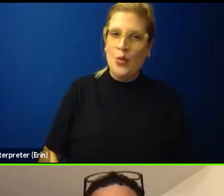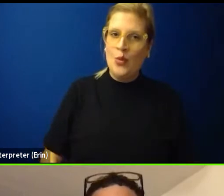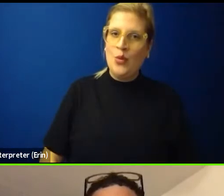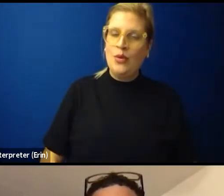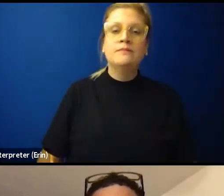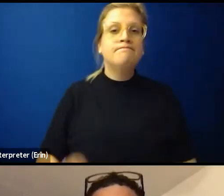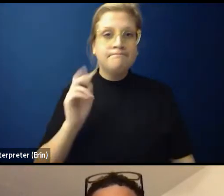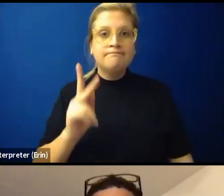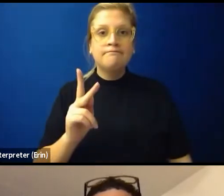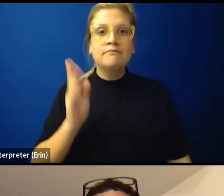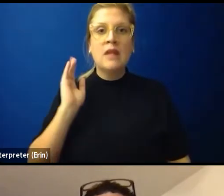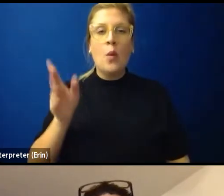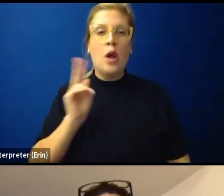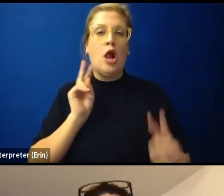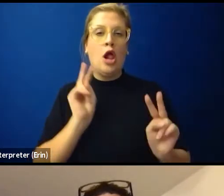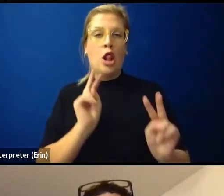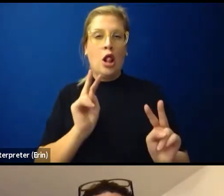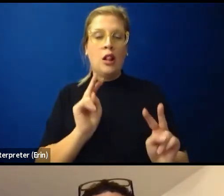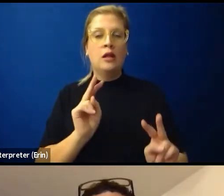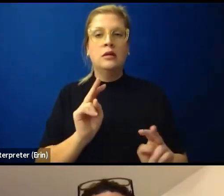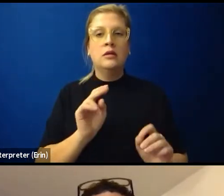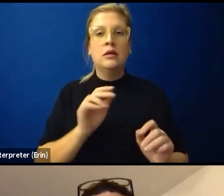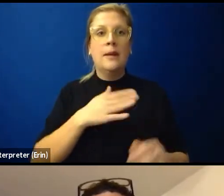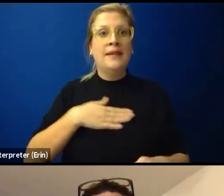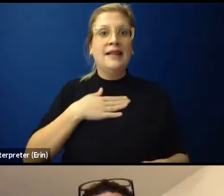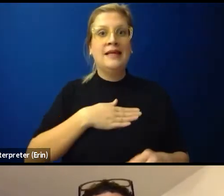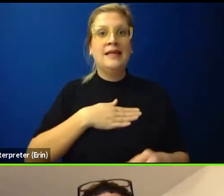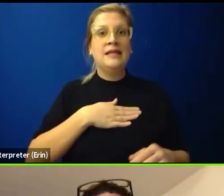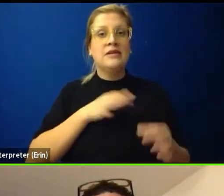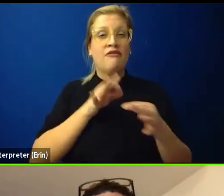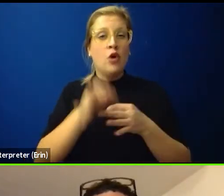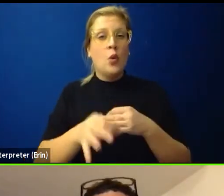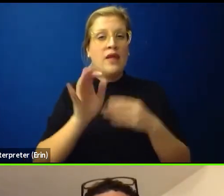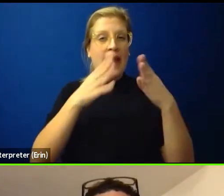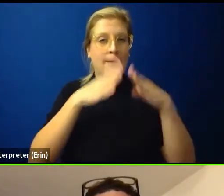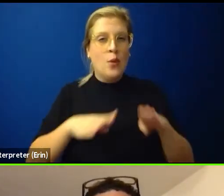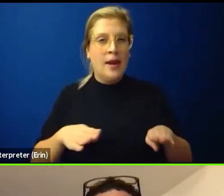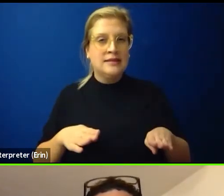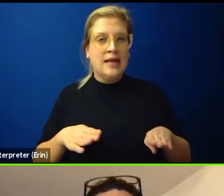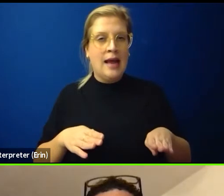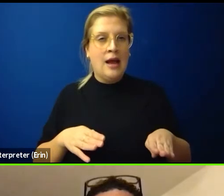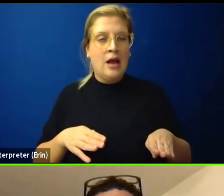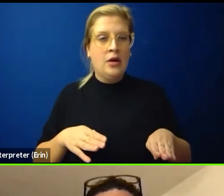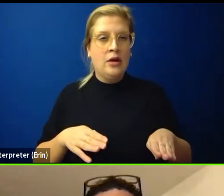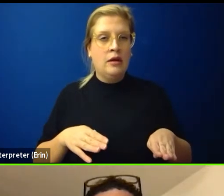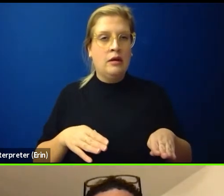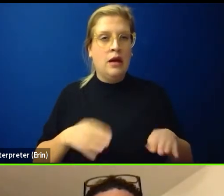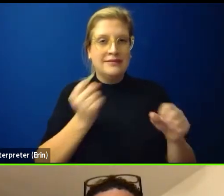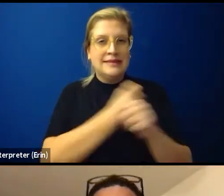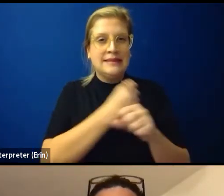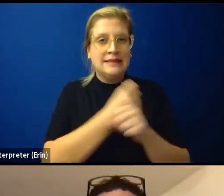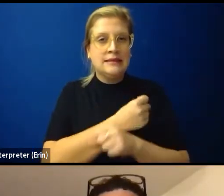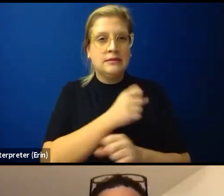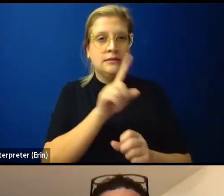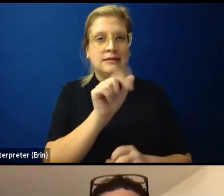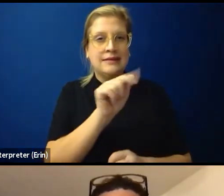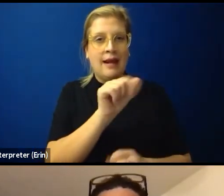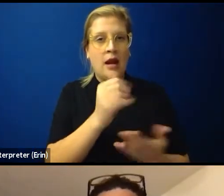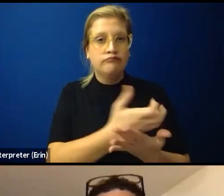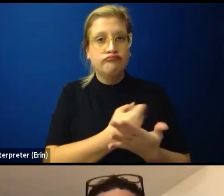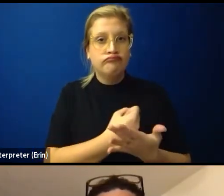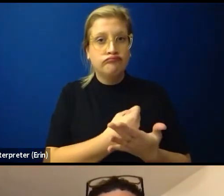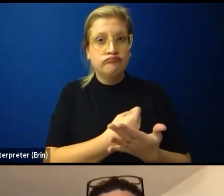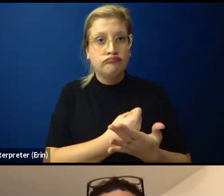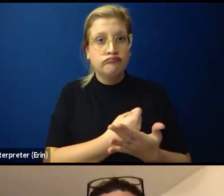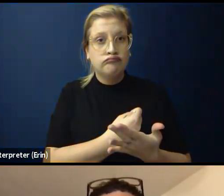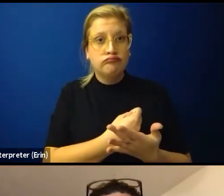All right, so I'll keep an eye out. If you could send that breakdown to our overall ANC account, and that's